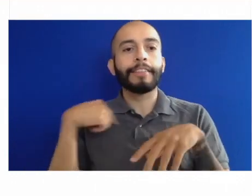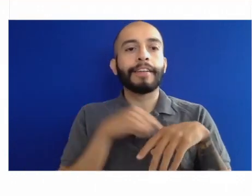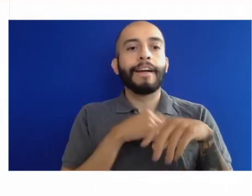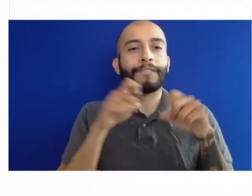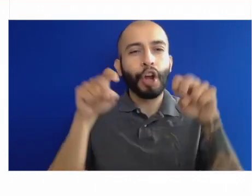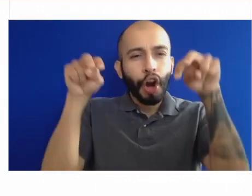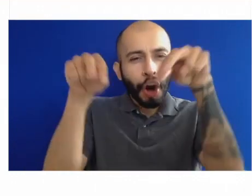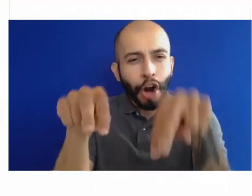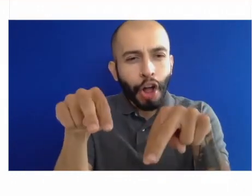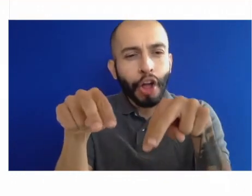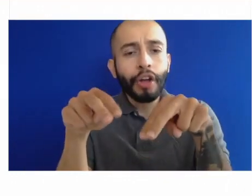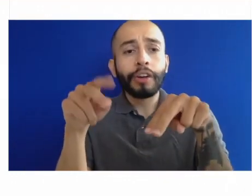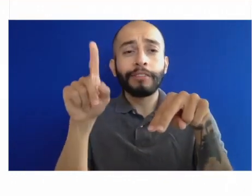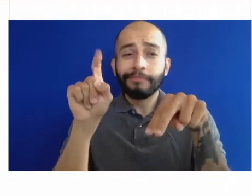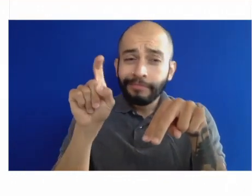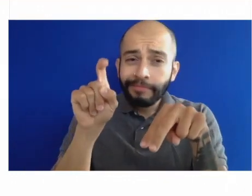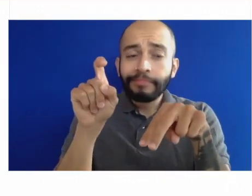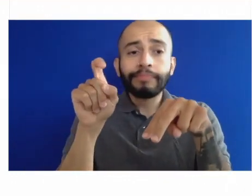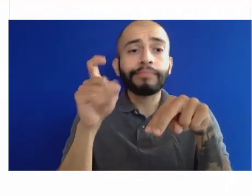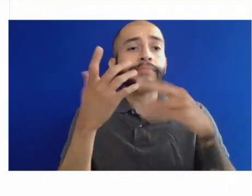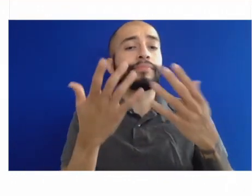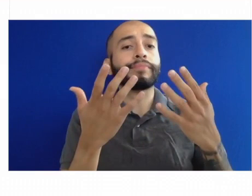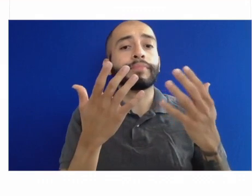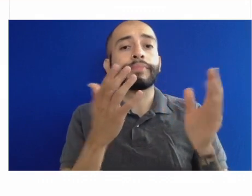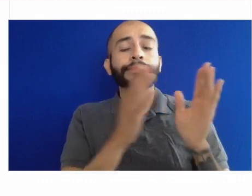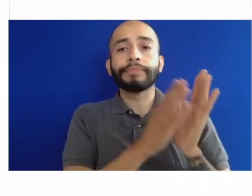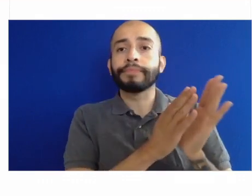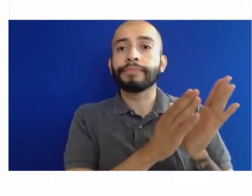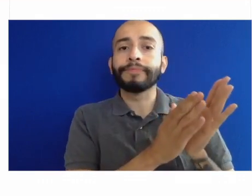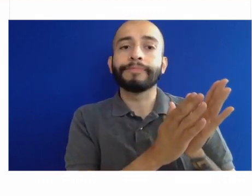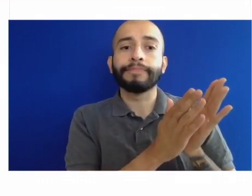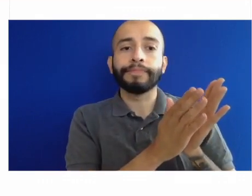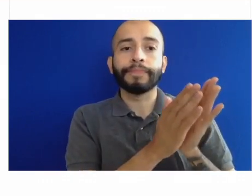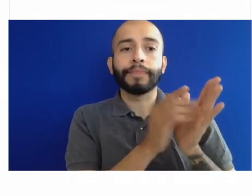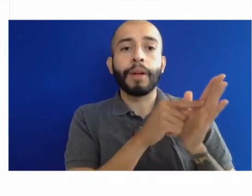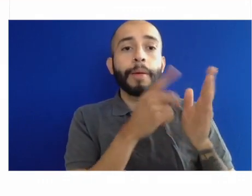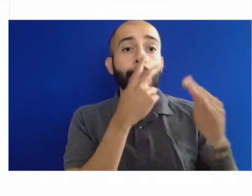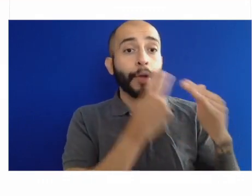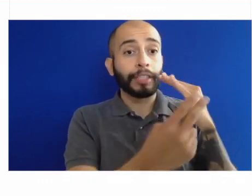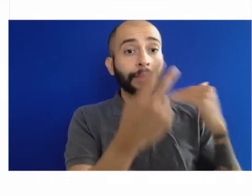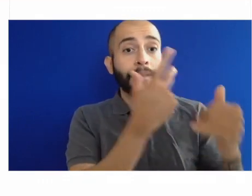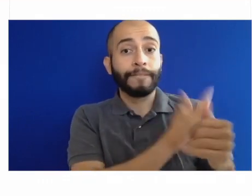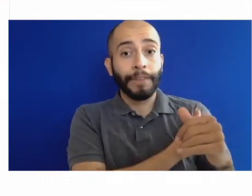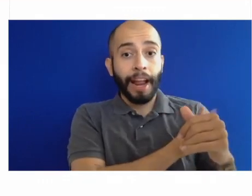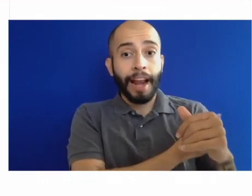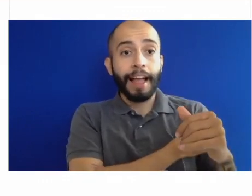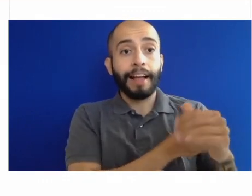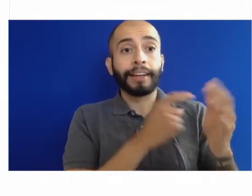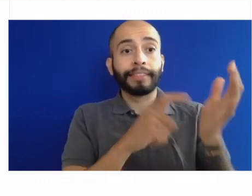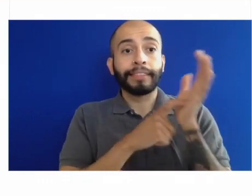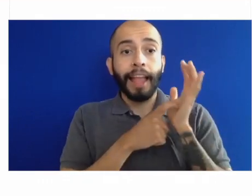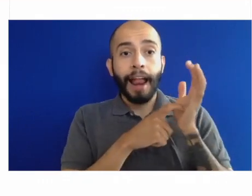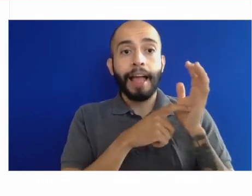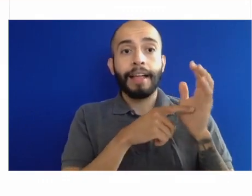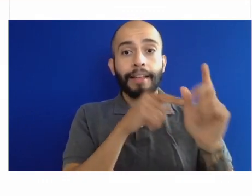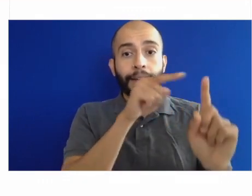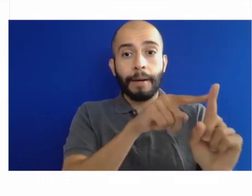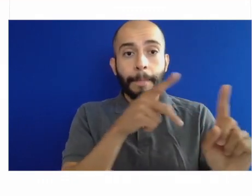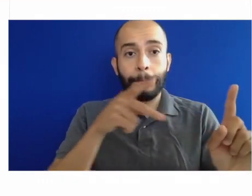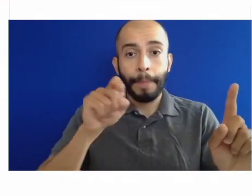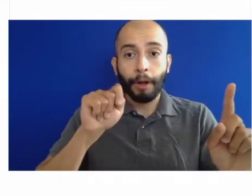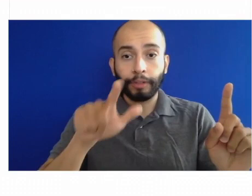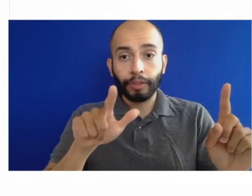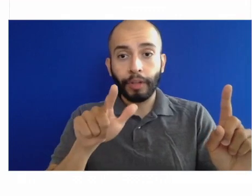vaccine uptake in their postcode, and it did. So even if you control for example, voting behavior,